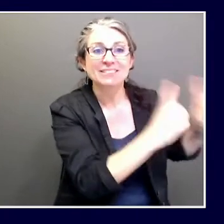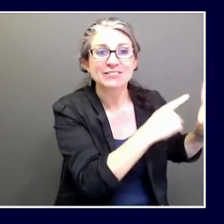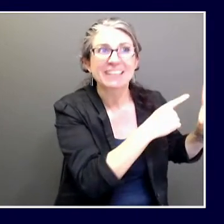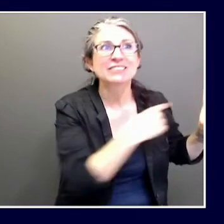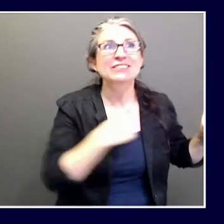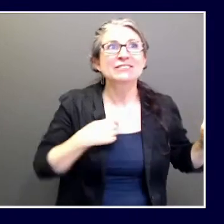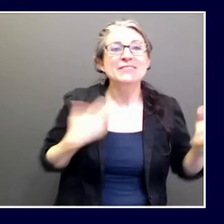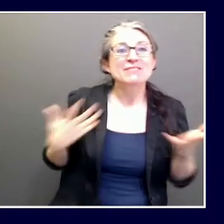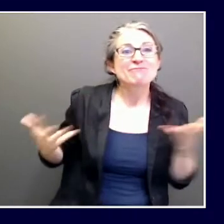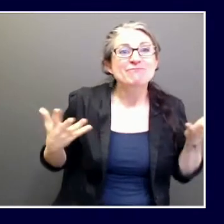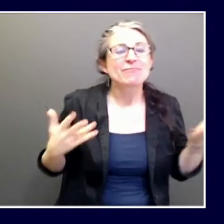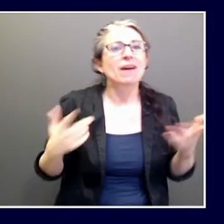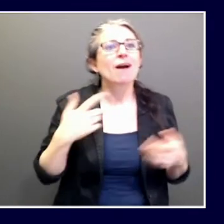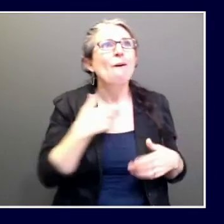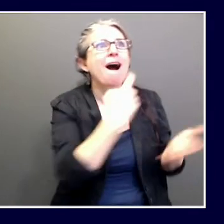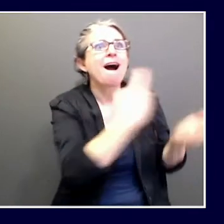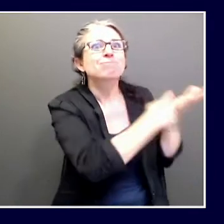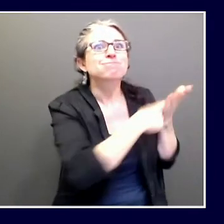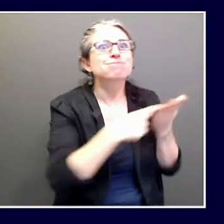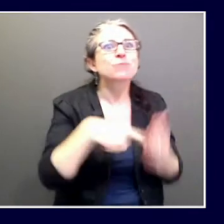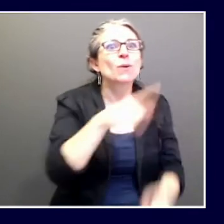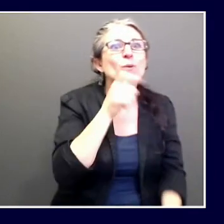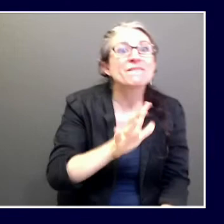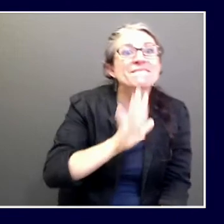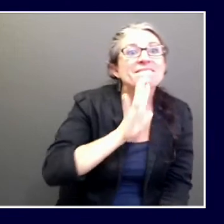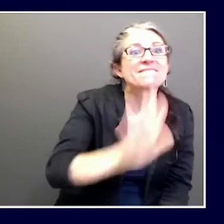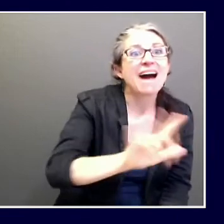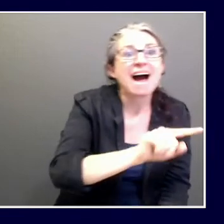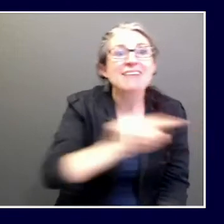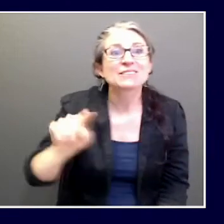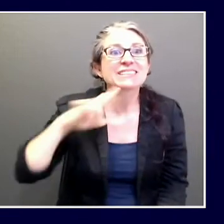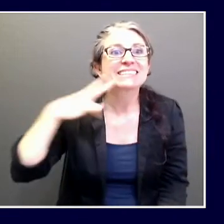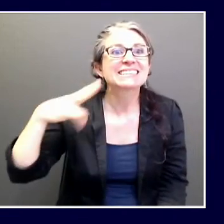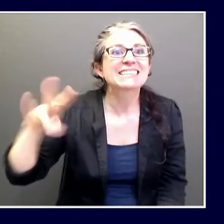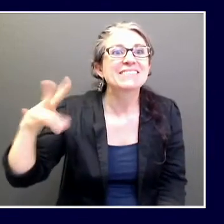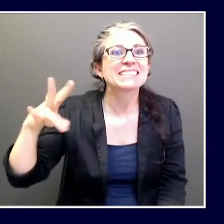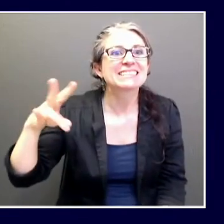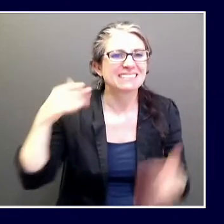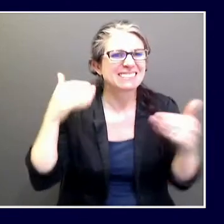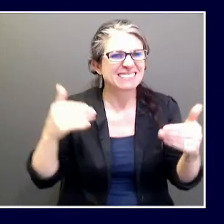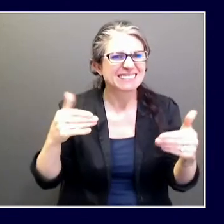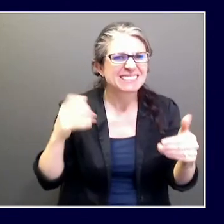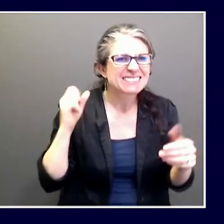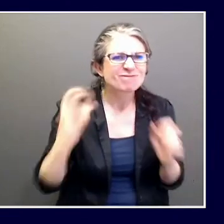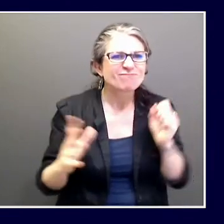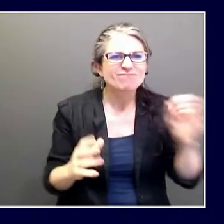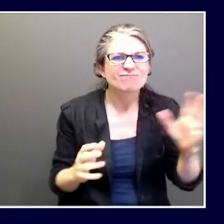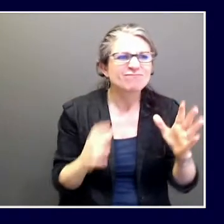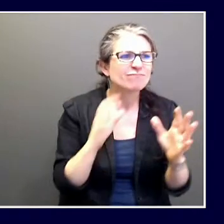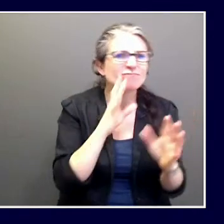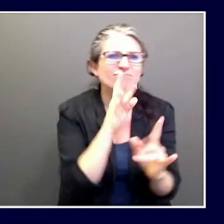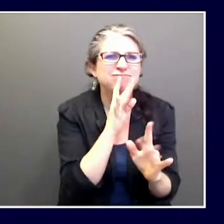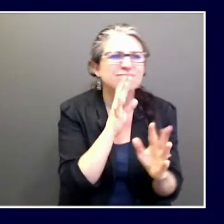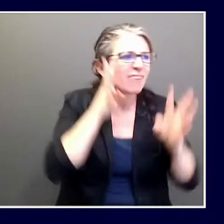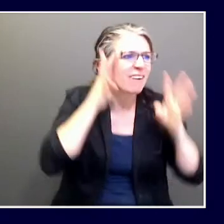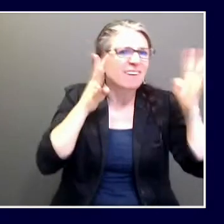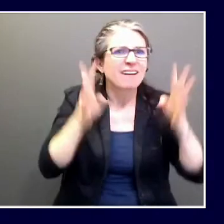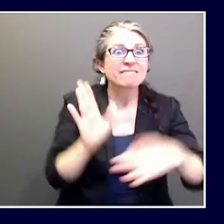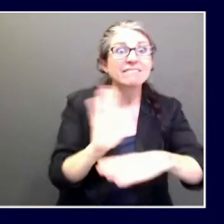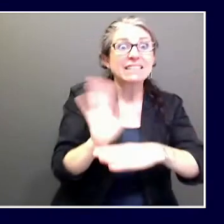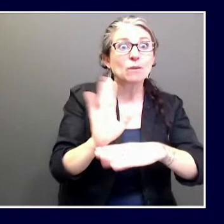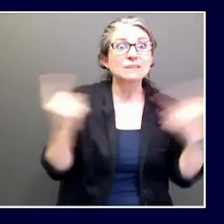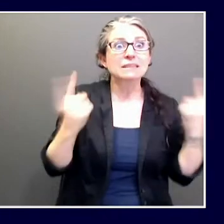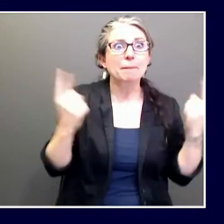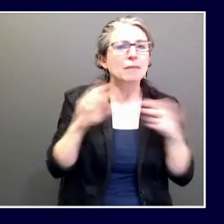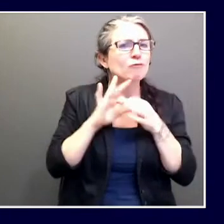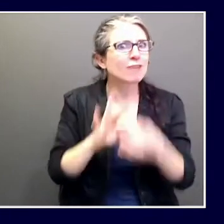submit videos to help us in our education efforts on vaccination. Today, I am excited to announce the winners of the